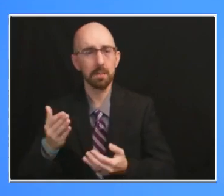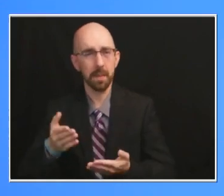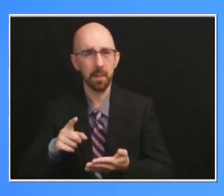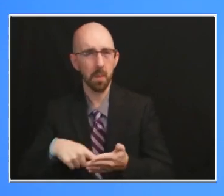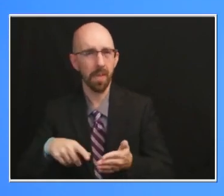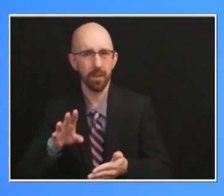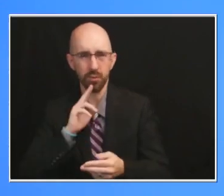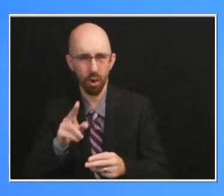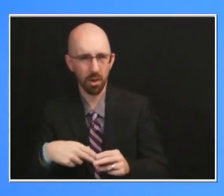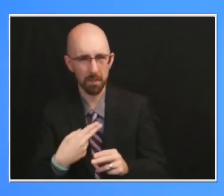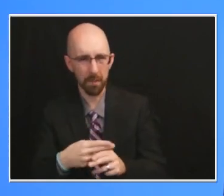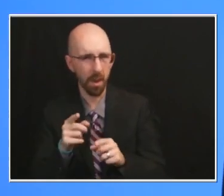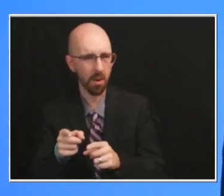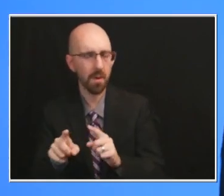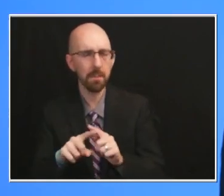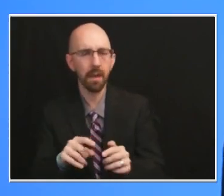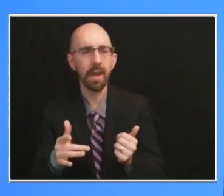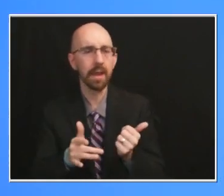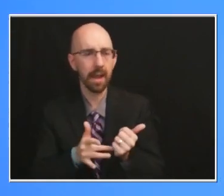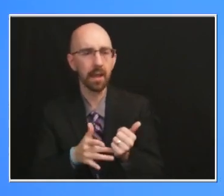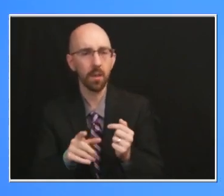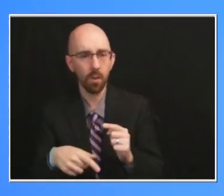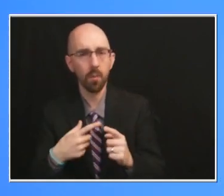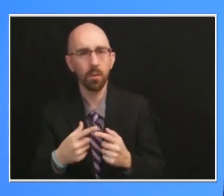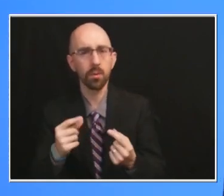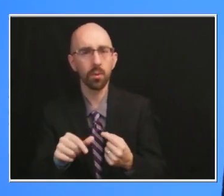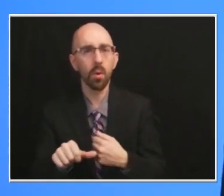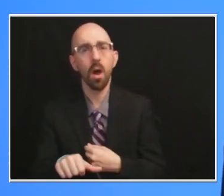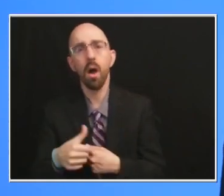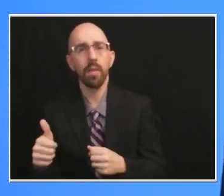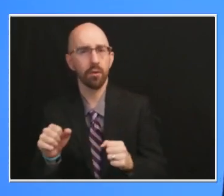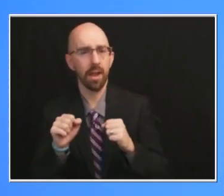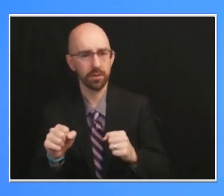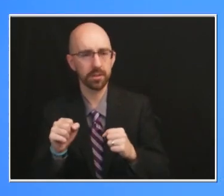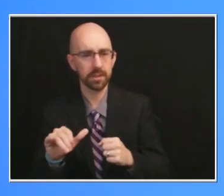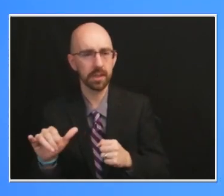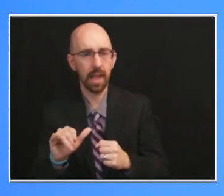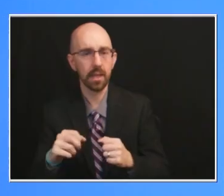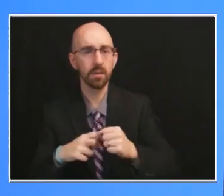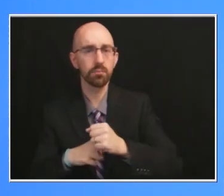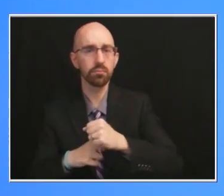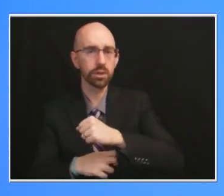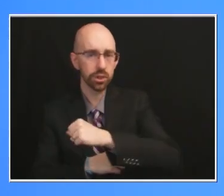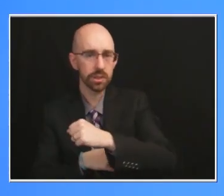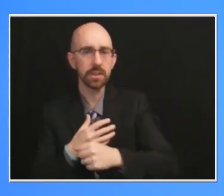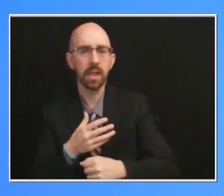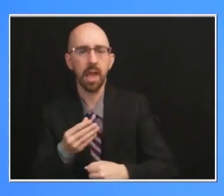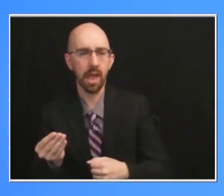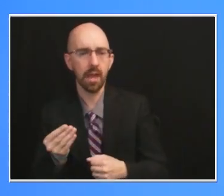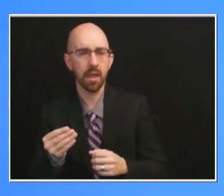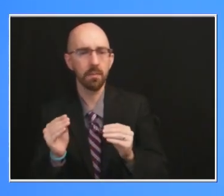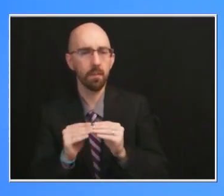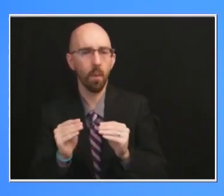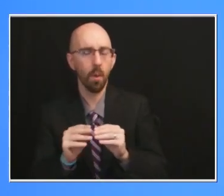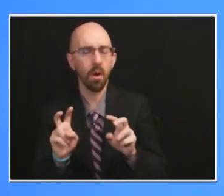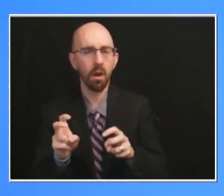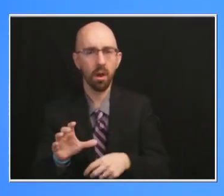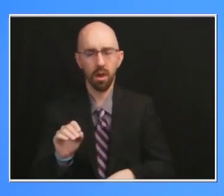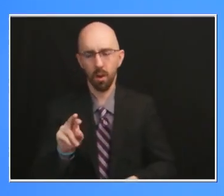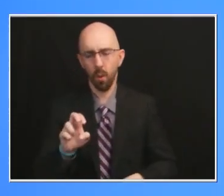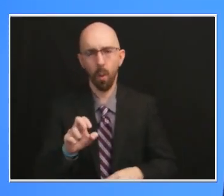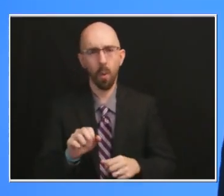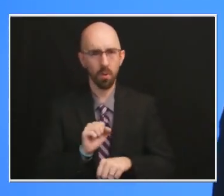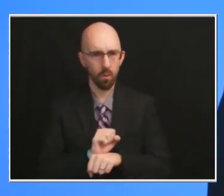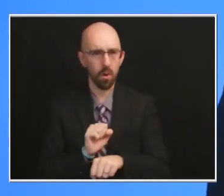about. But technically, when we do other exercises like bridges and more core type of work where you're working